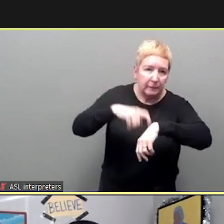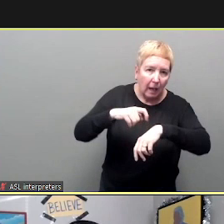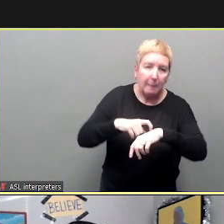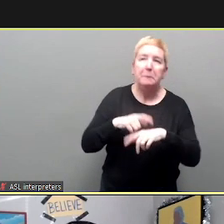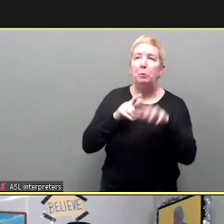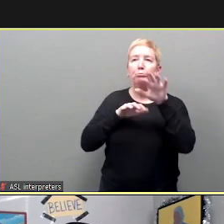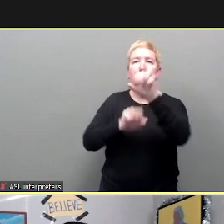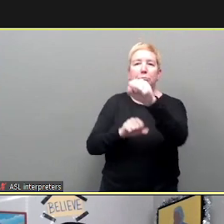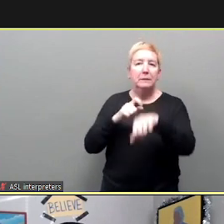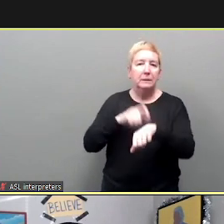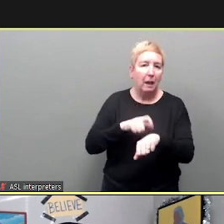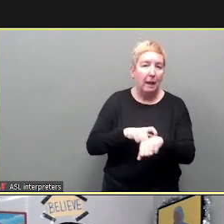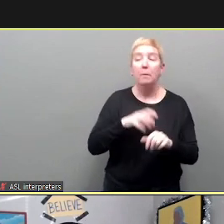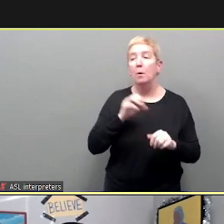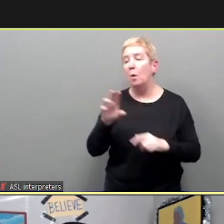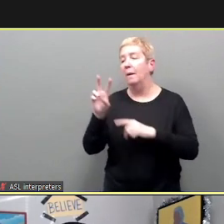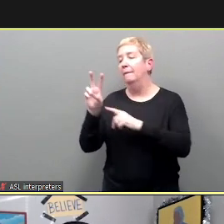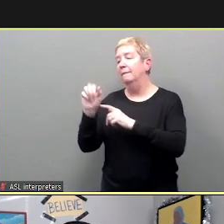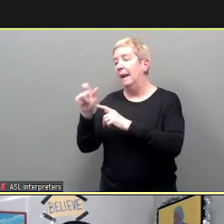site you can look for